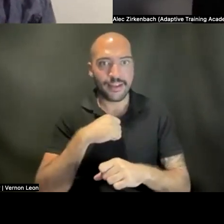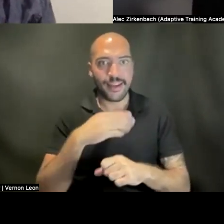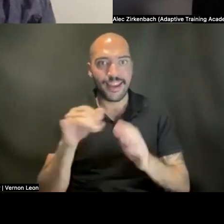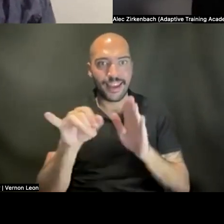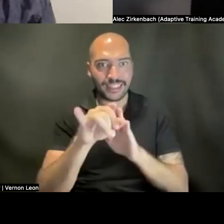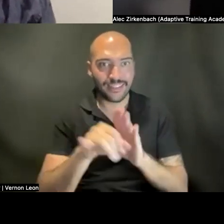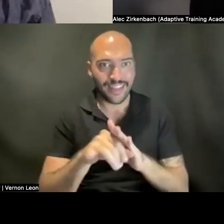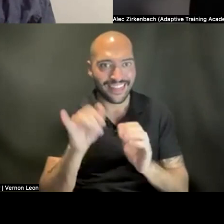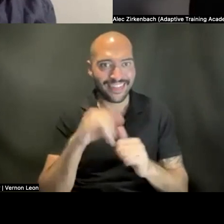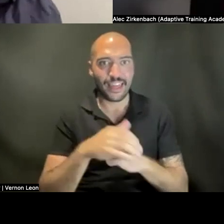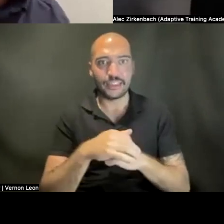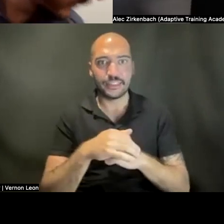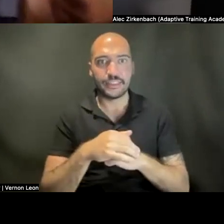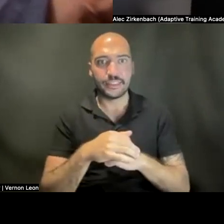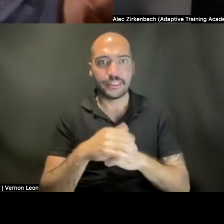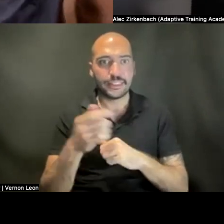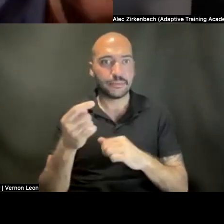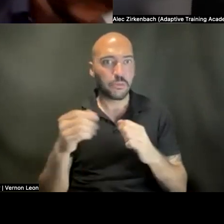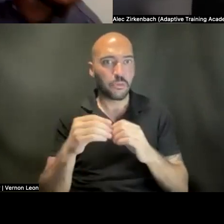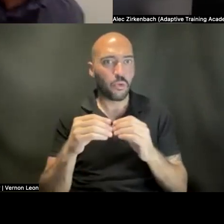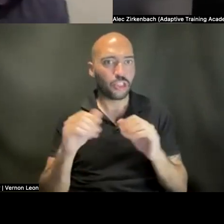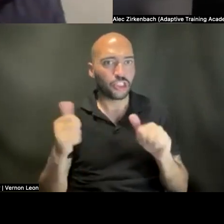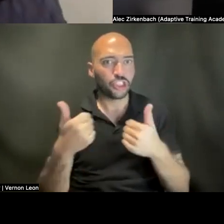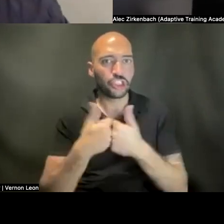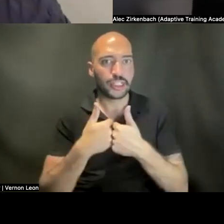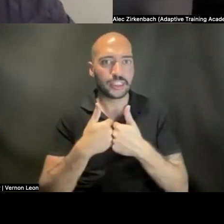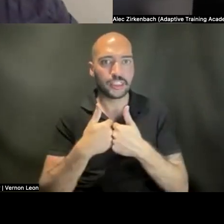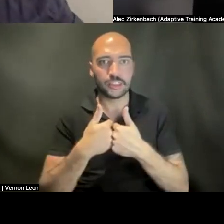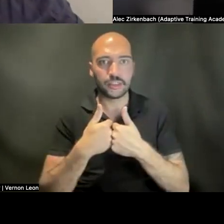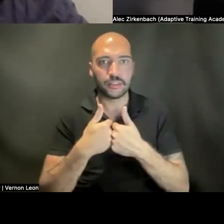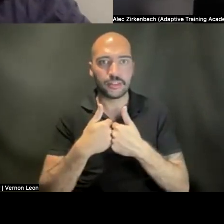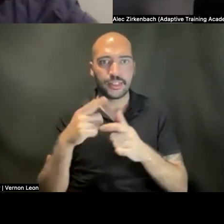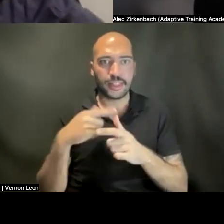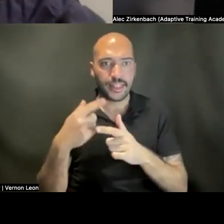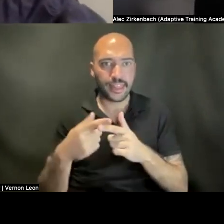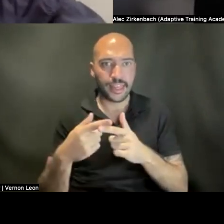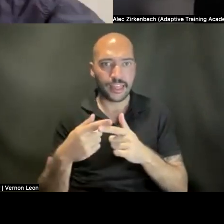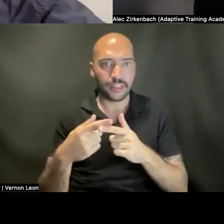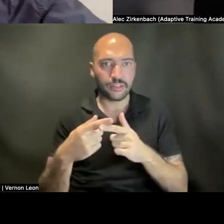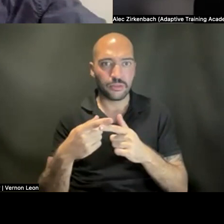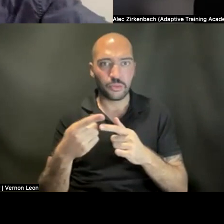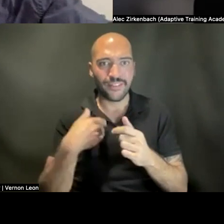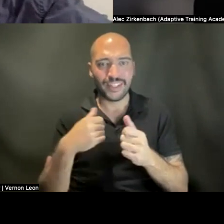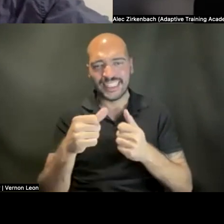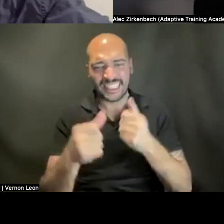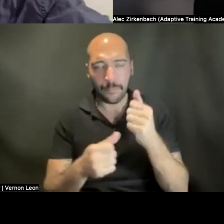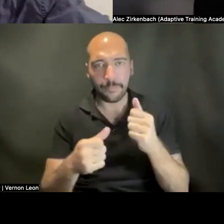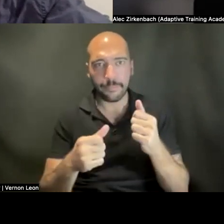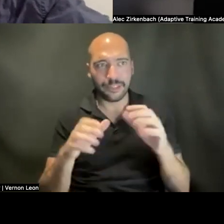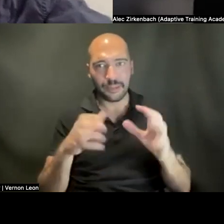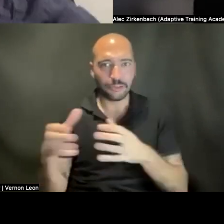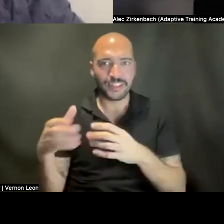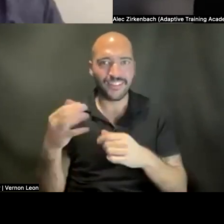identifying that's a little bit more challenging. It's because then you bring in kind of sub communities of disability too,